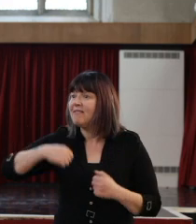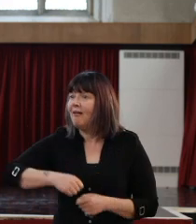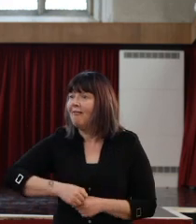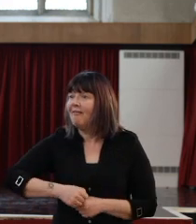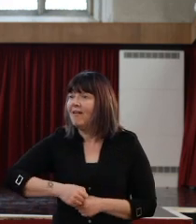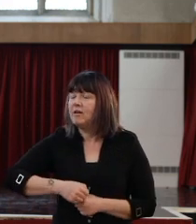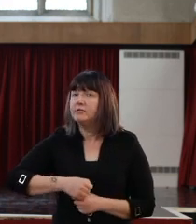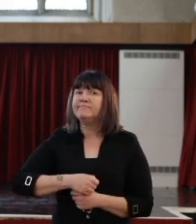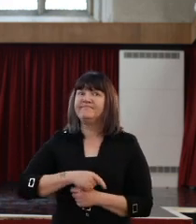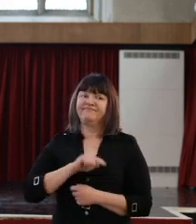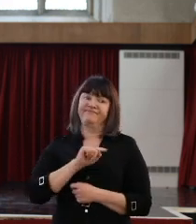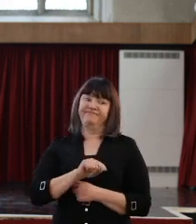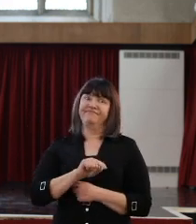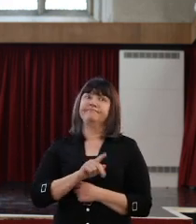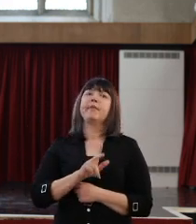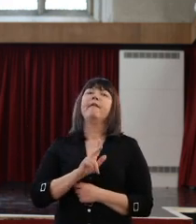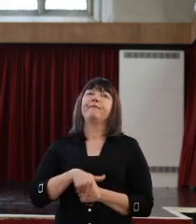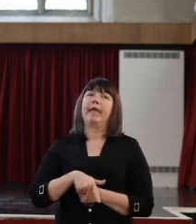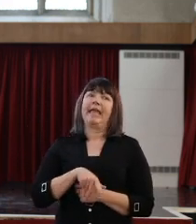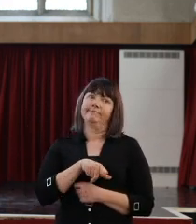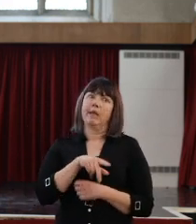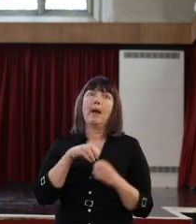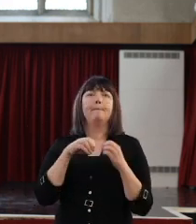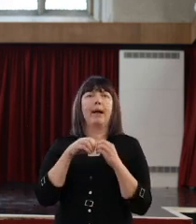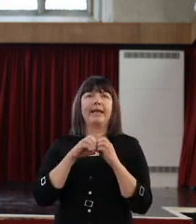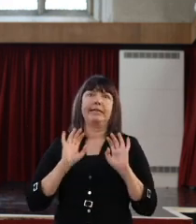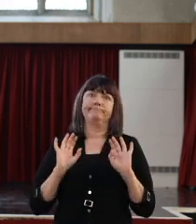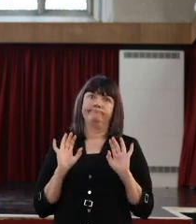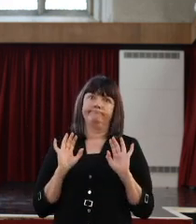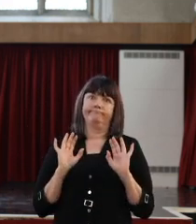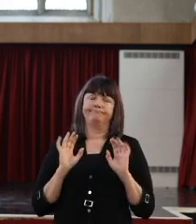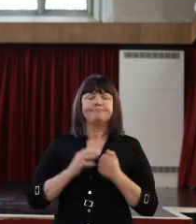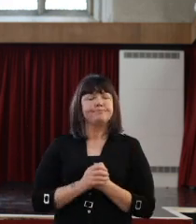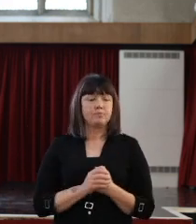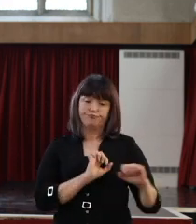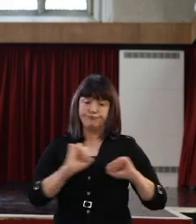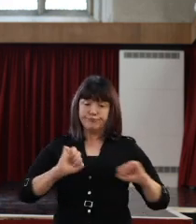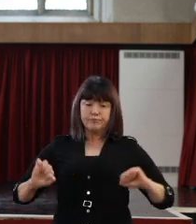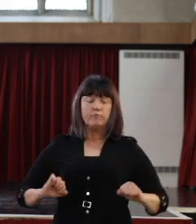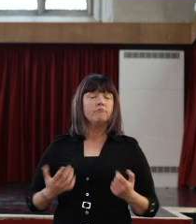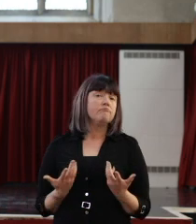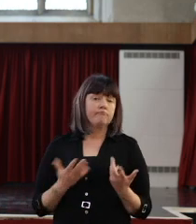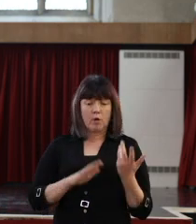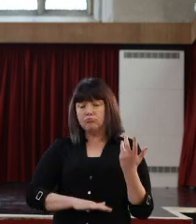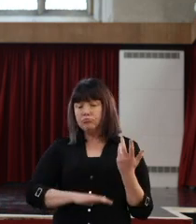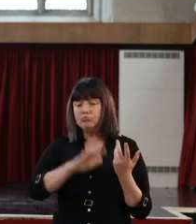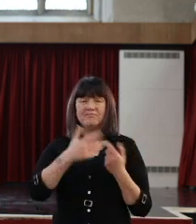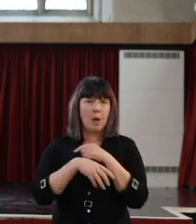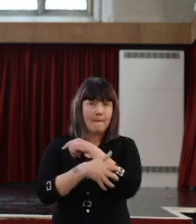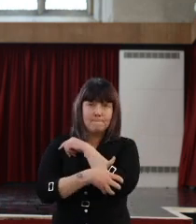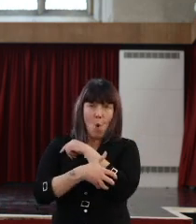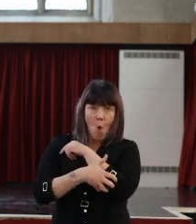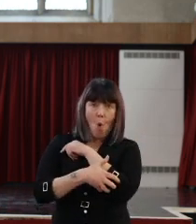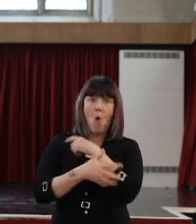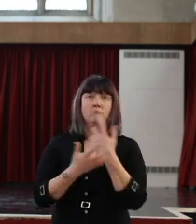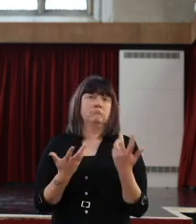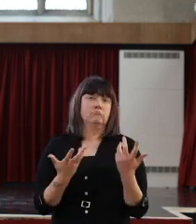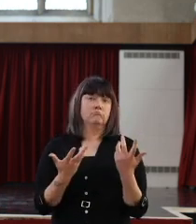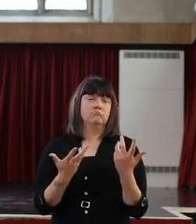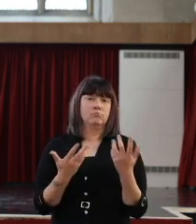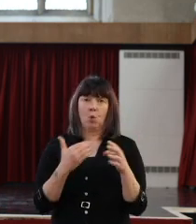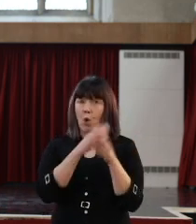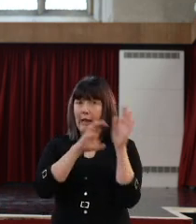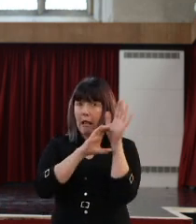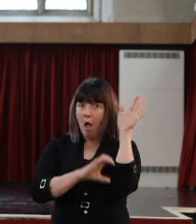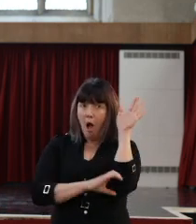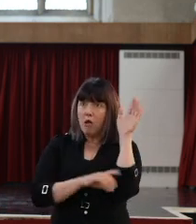That was what Bungay was like. Bungay was that kind of town. Now, for most kids from poor or working class backgrounds, I'm sure some of the people in here tonight or this afternoon